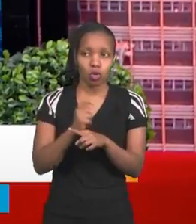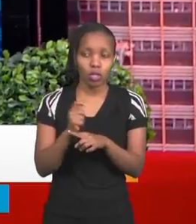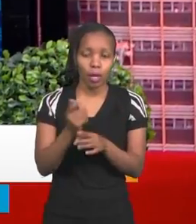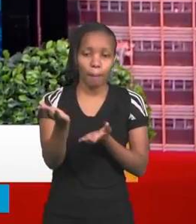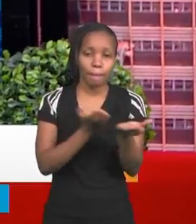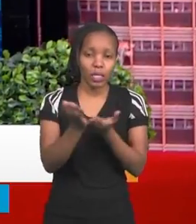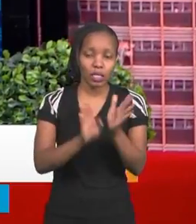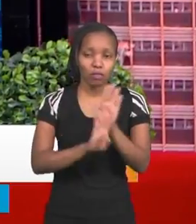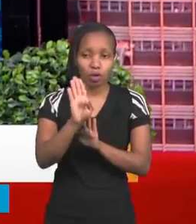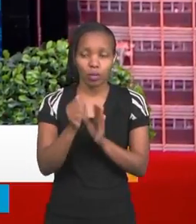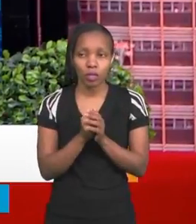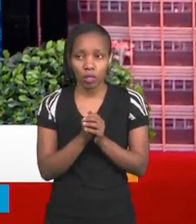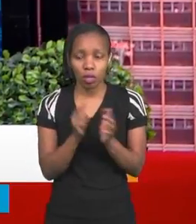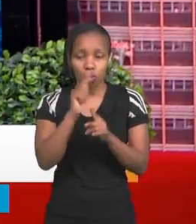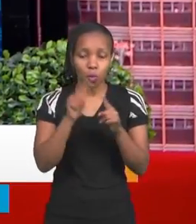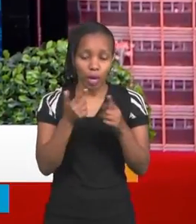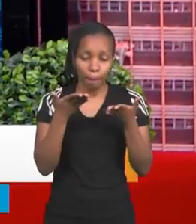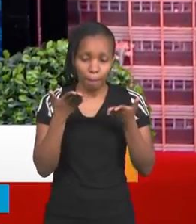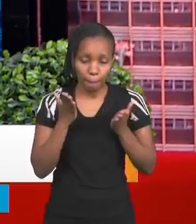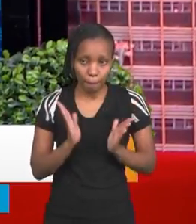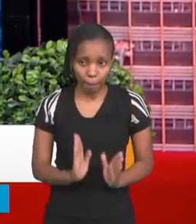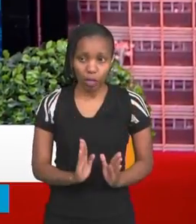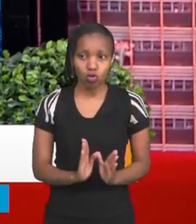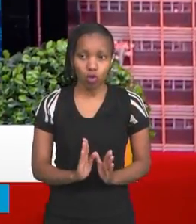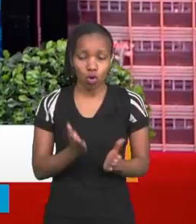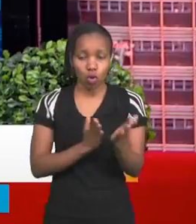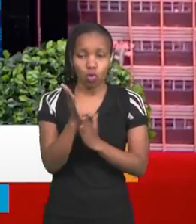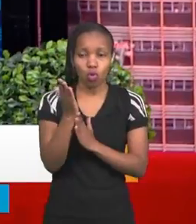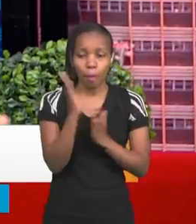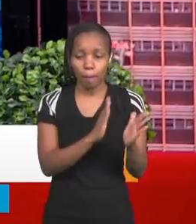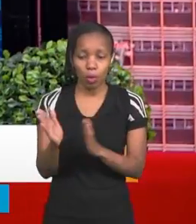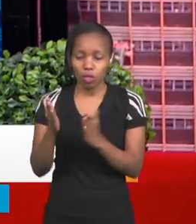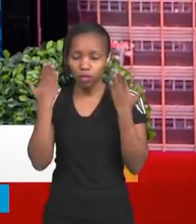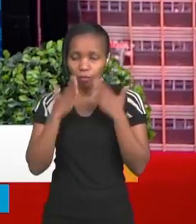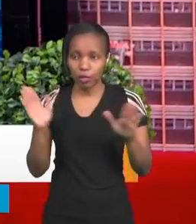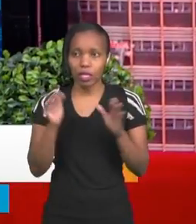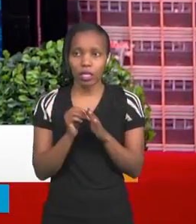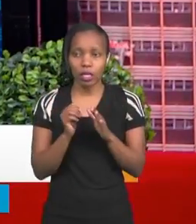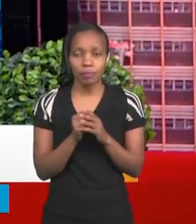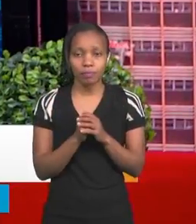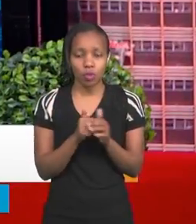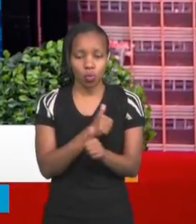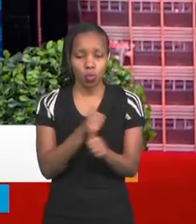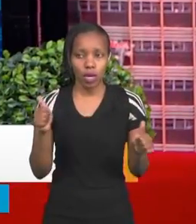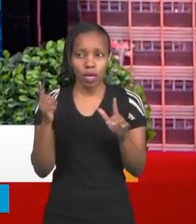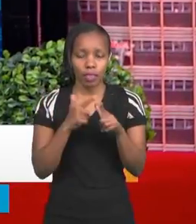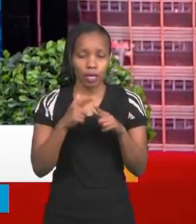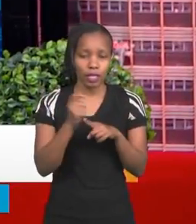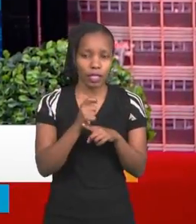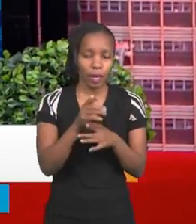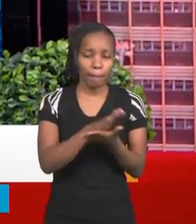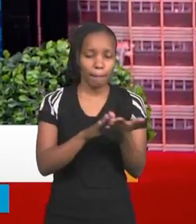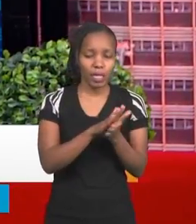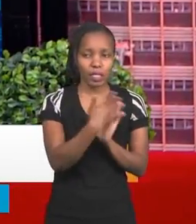business development. So once somebody has been gone through the process of detoxification and is stable, then they start being trained on basic